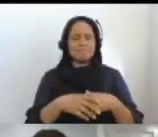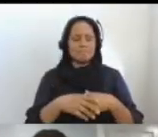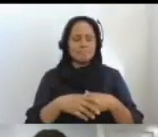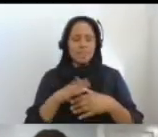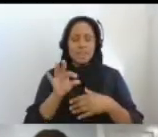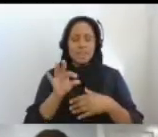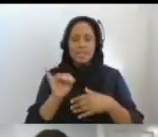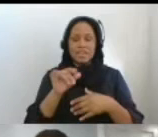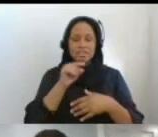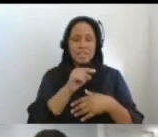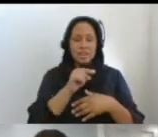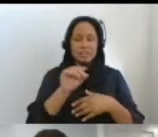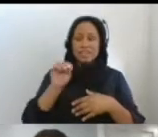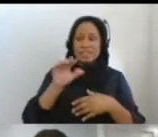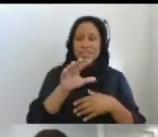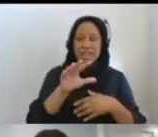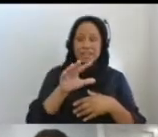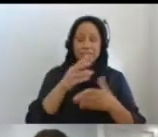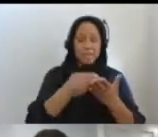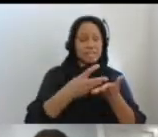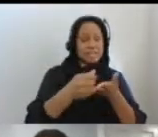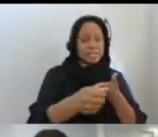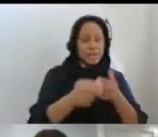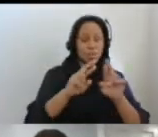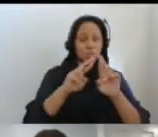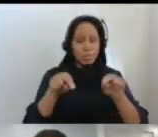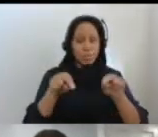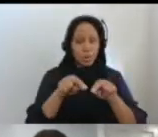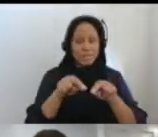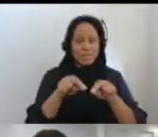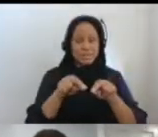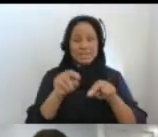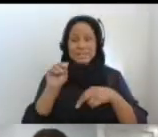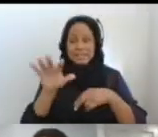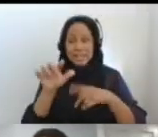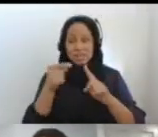the expenditure reports to the broker, who then reviews it with the participant.